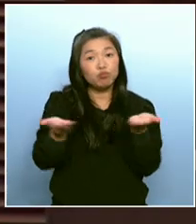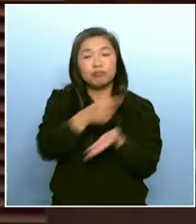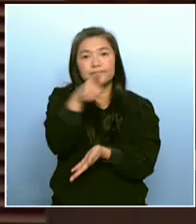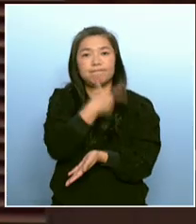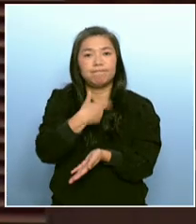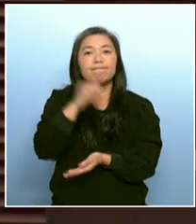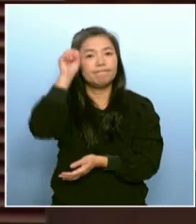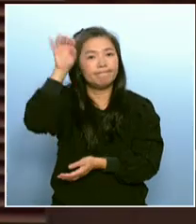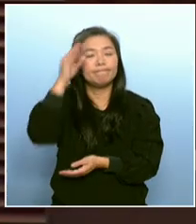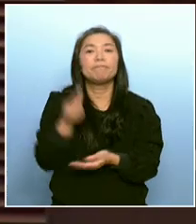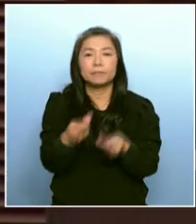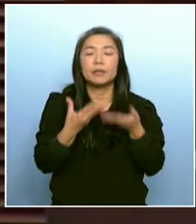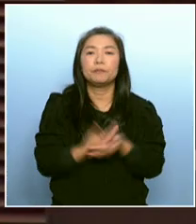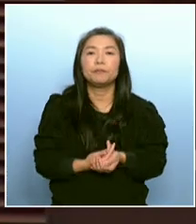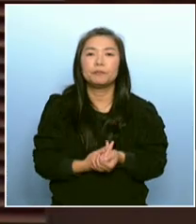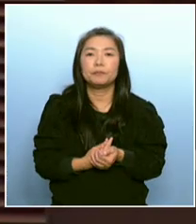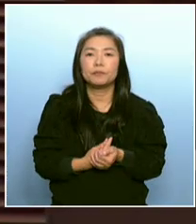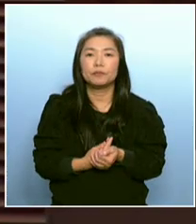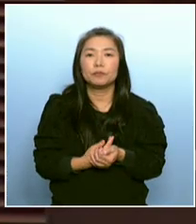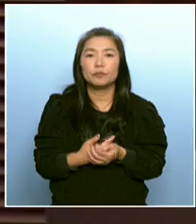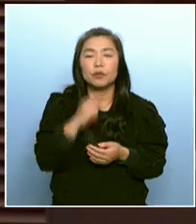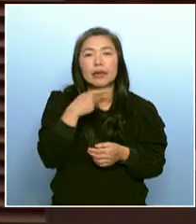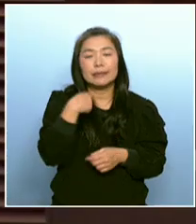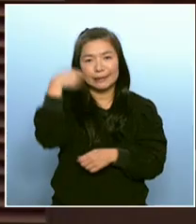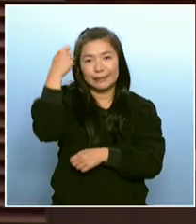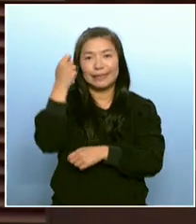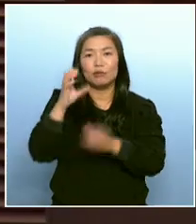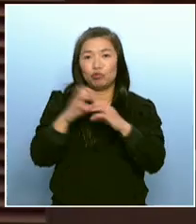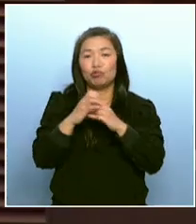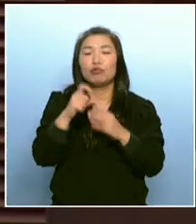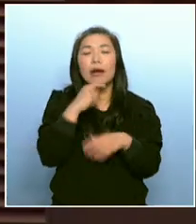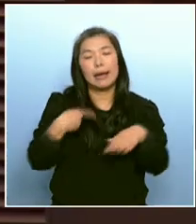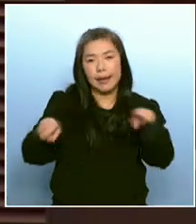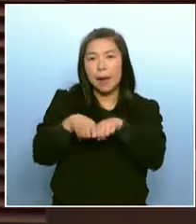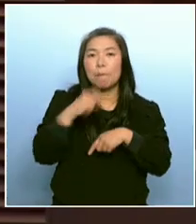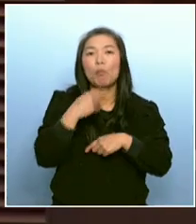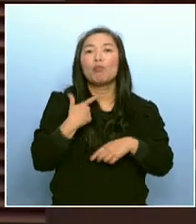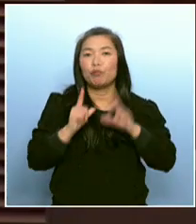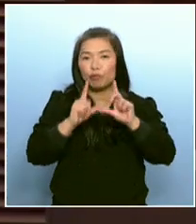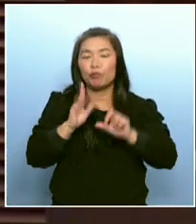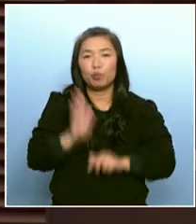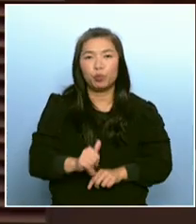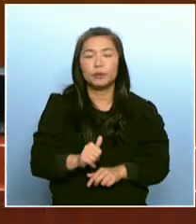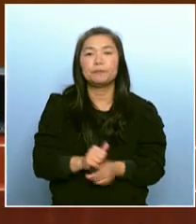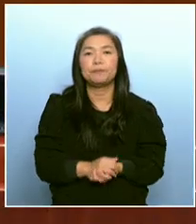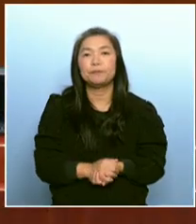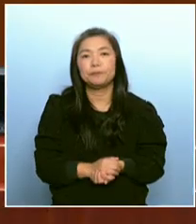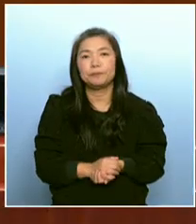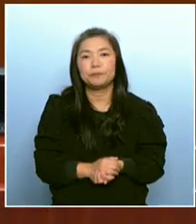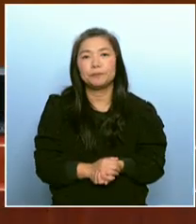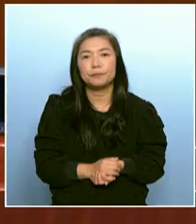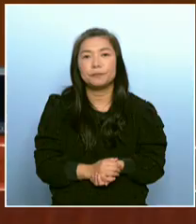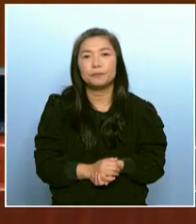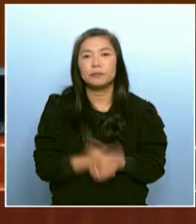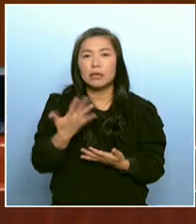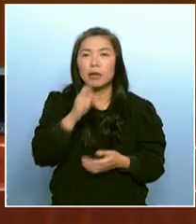them to contribute actively to social development and environmental protection. We welcome members' views. We will listen to your views carefully and will respond to your questions.